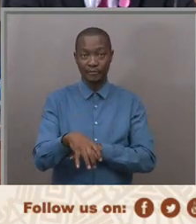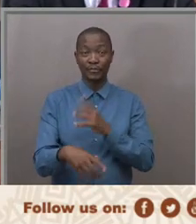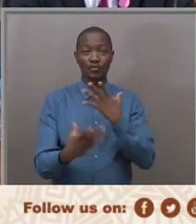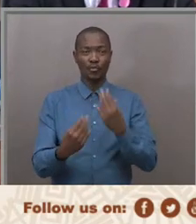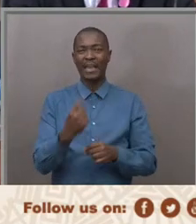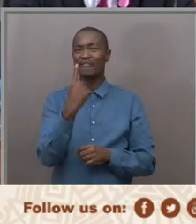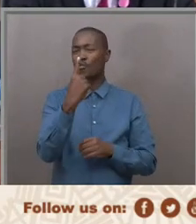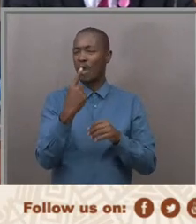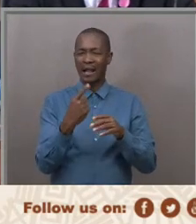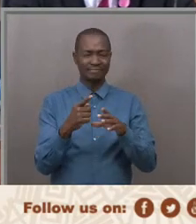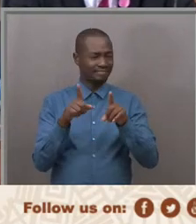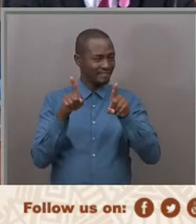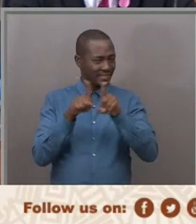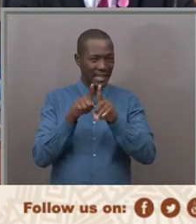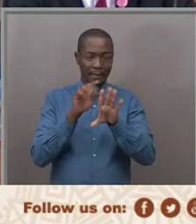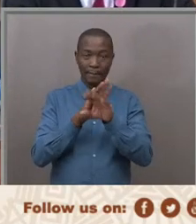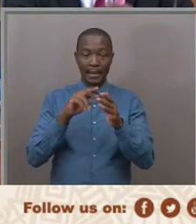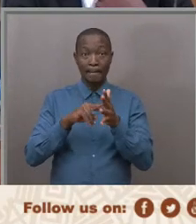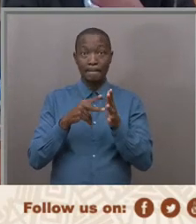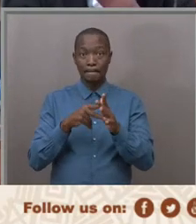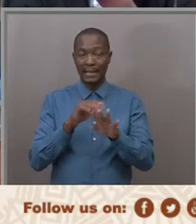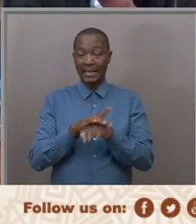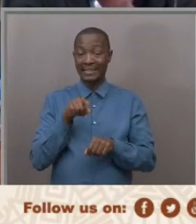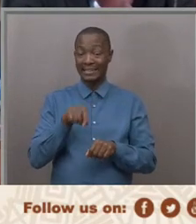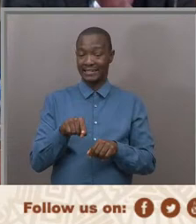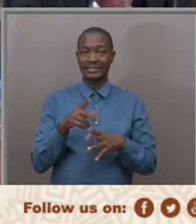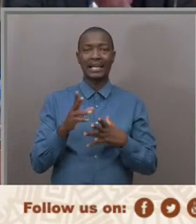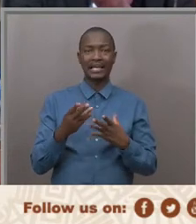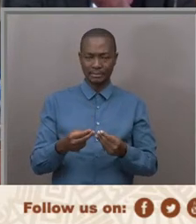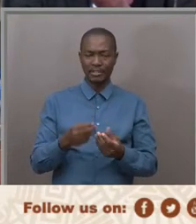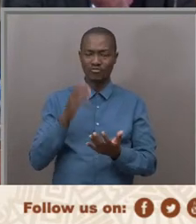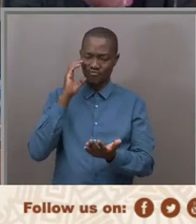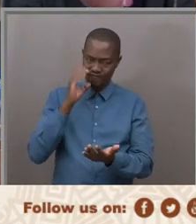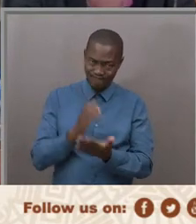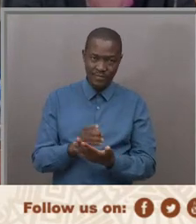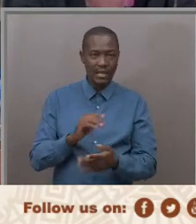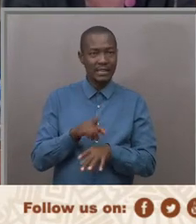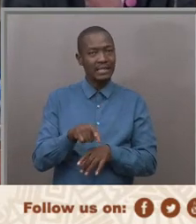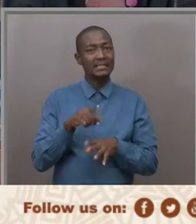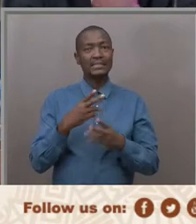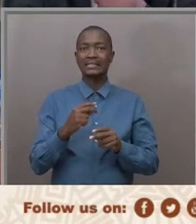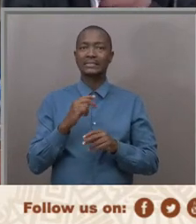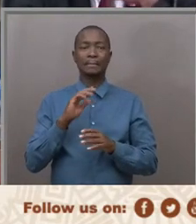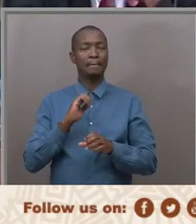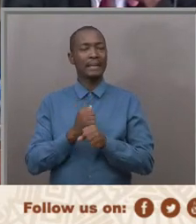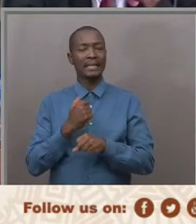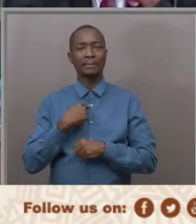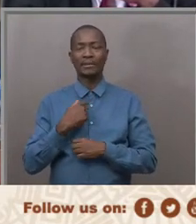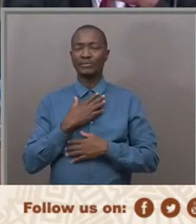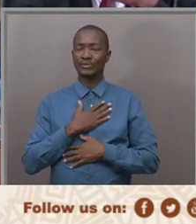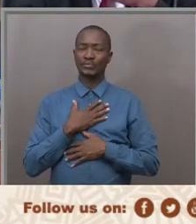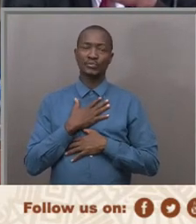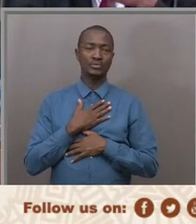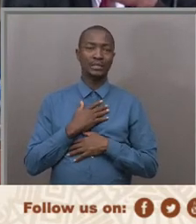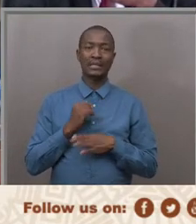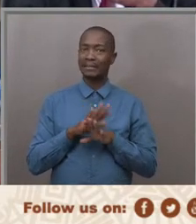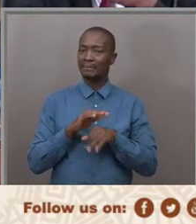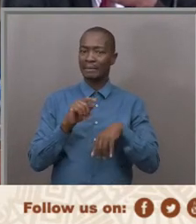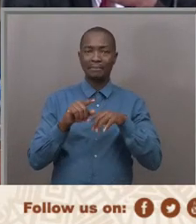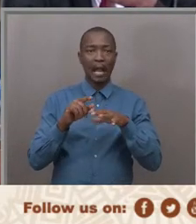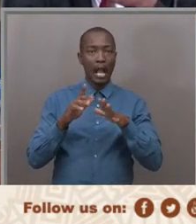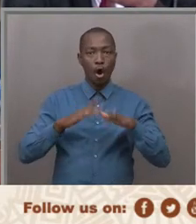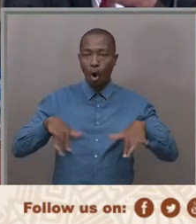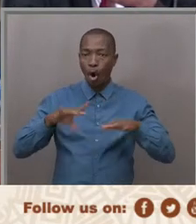plan. This has been reaffirmed, and this is heartwarming for me. It has been reaffirmed by all municipalities in